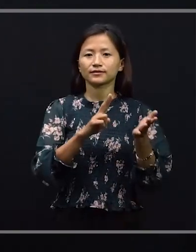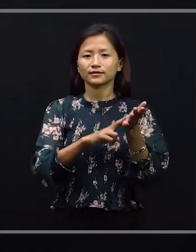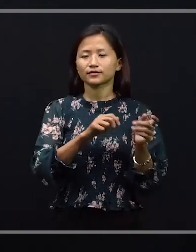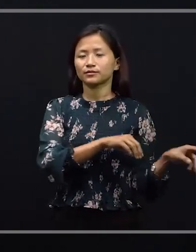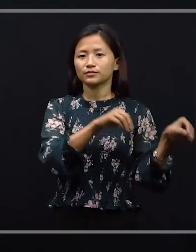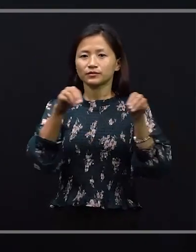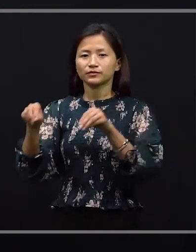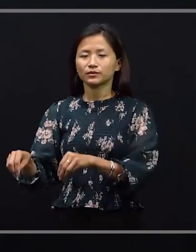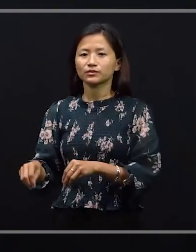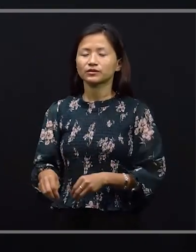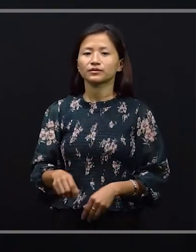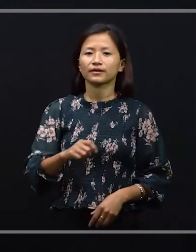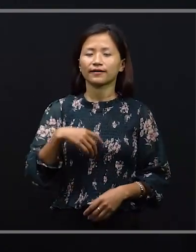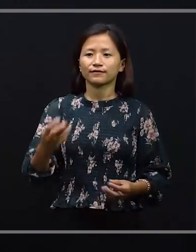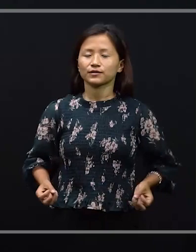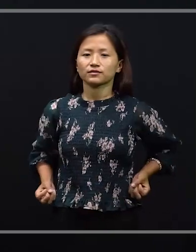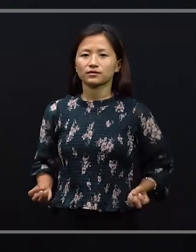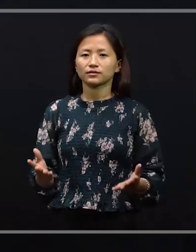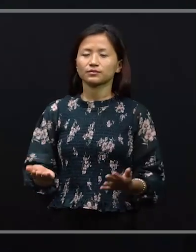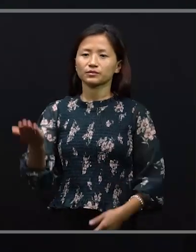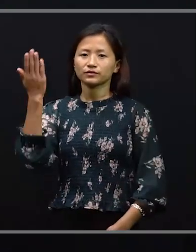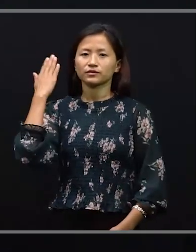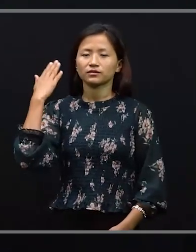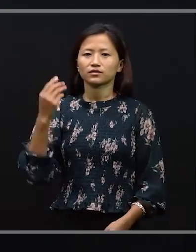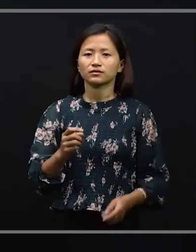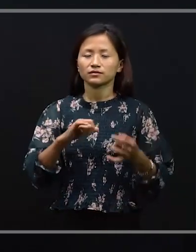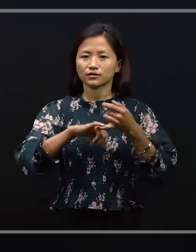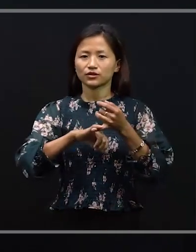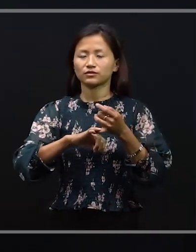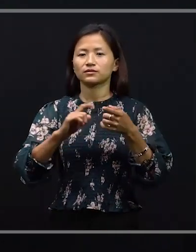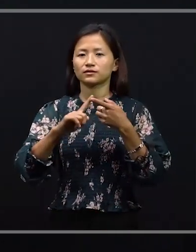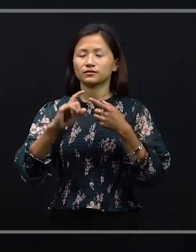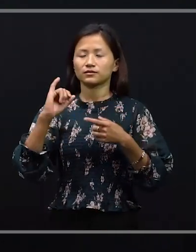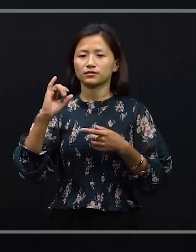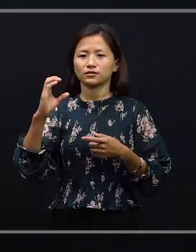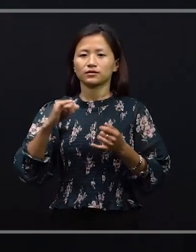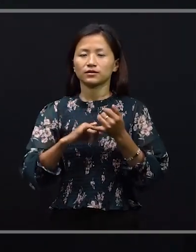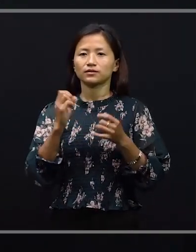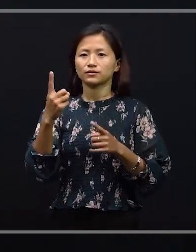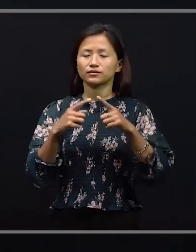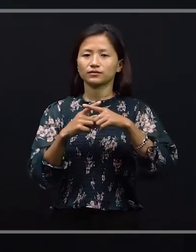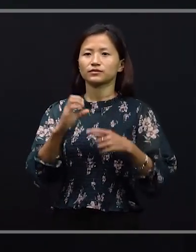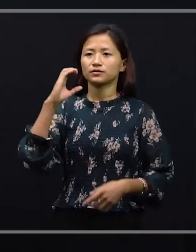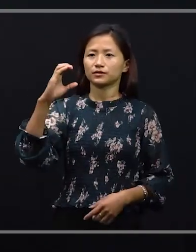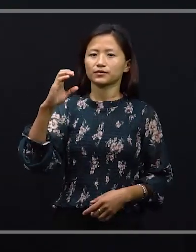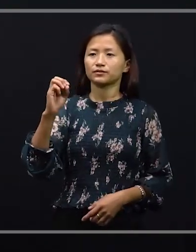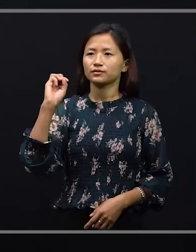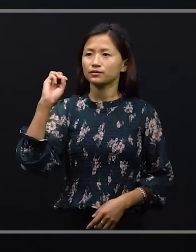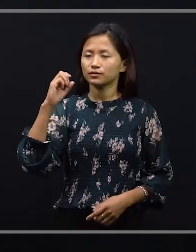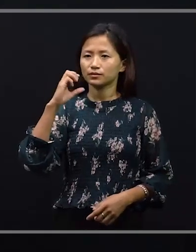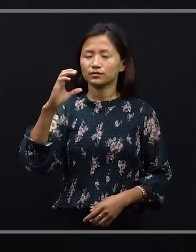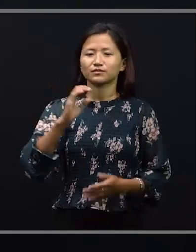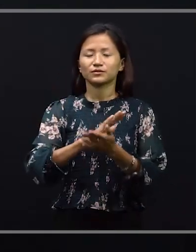movement which we have started in the previous session. Okay, this is a continuation of your chapter 3, that